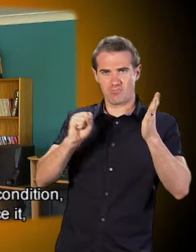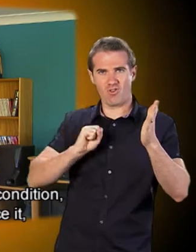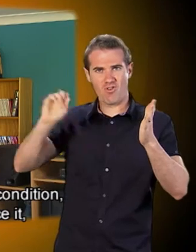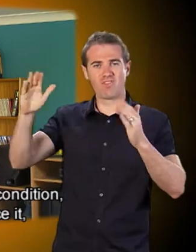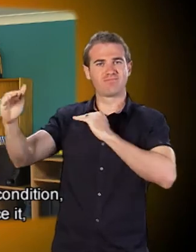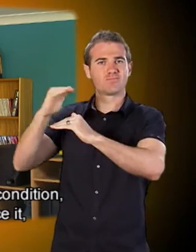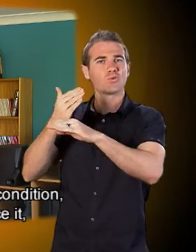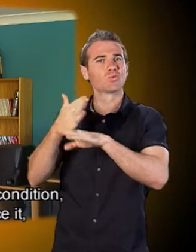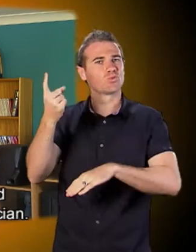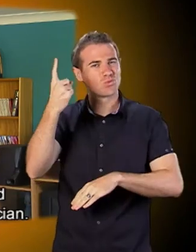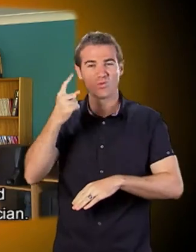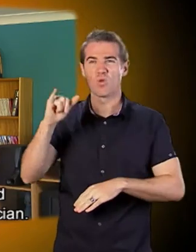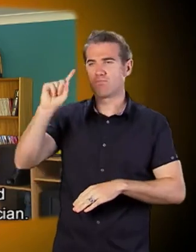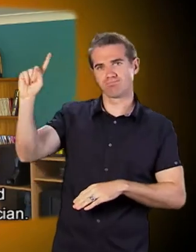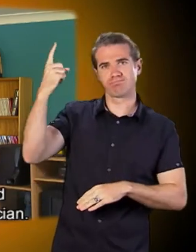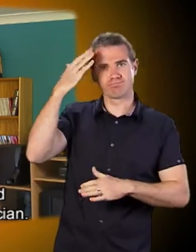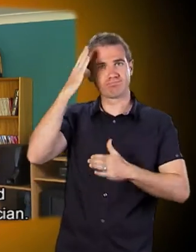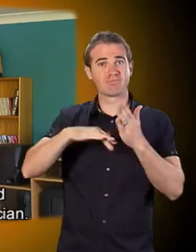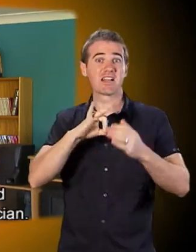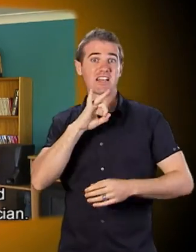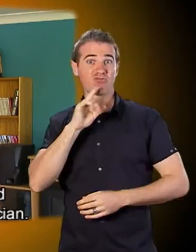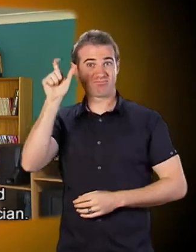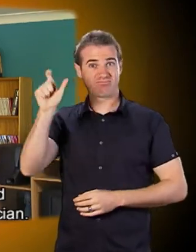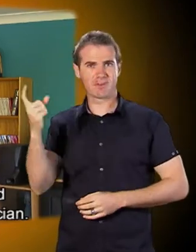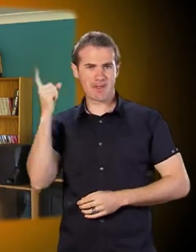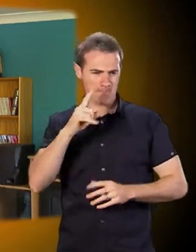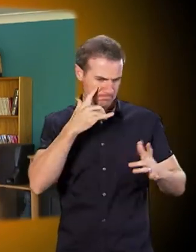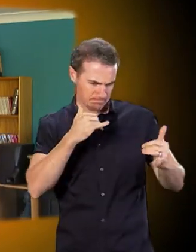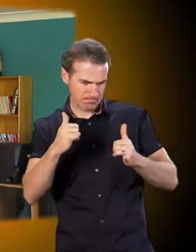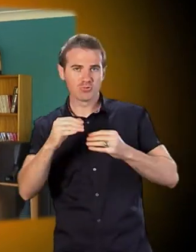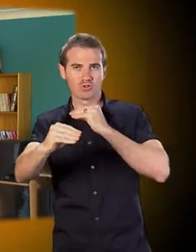remove it and replace it or have it repaired by a qualified electrician.